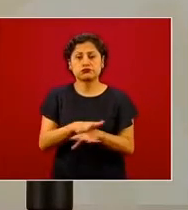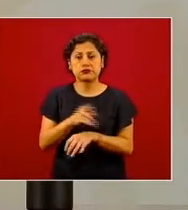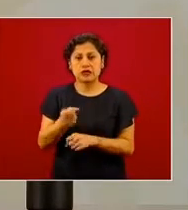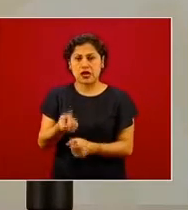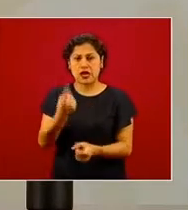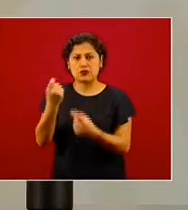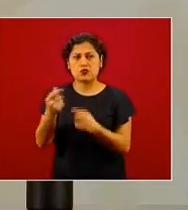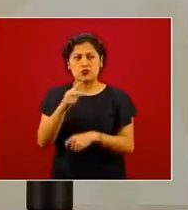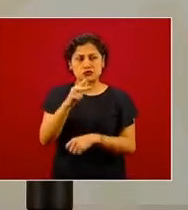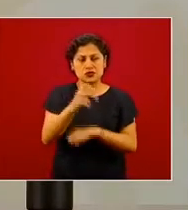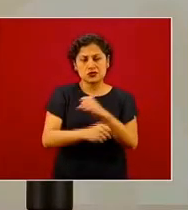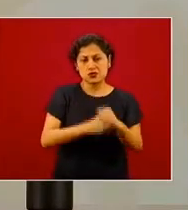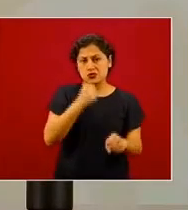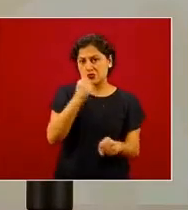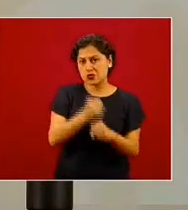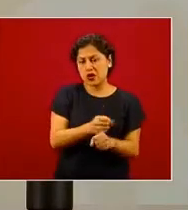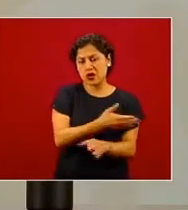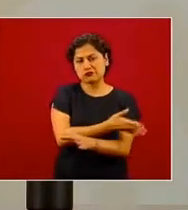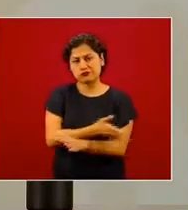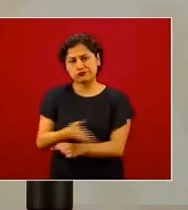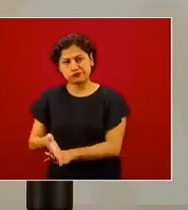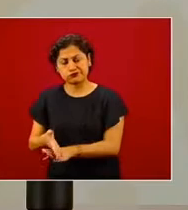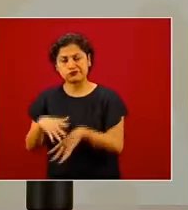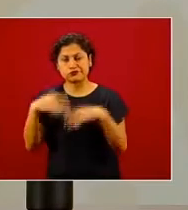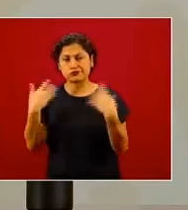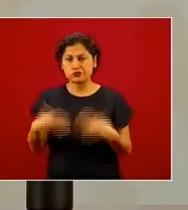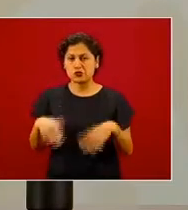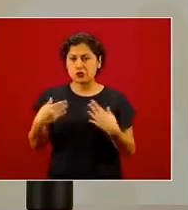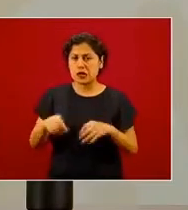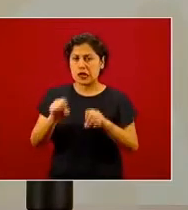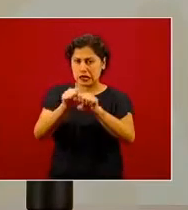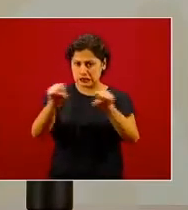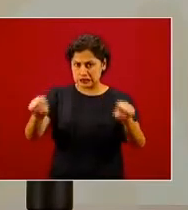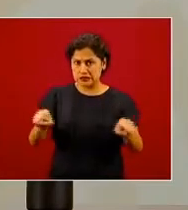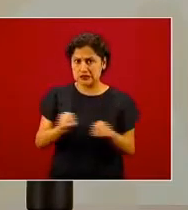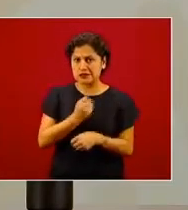18 years have worked like that, and that's across the entire national healthcare system.